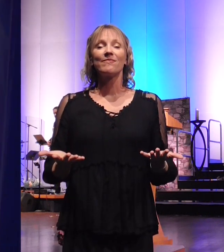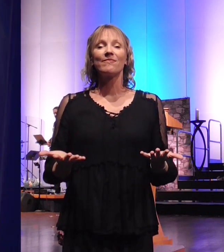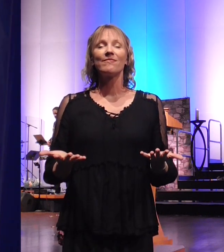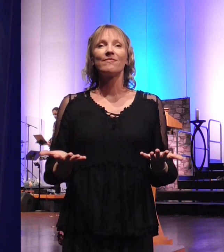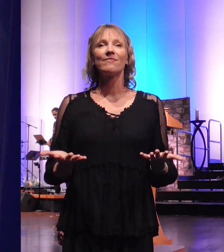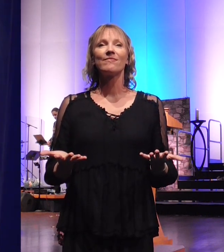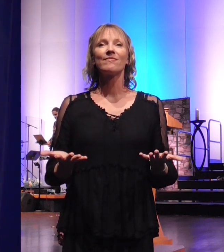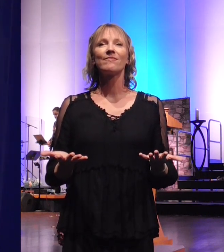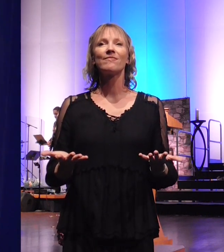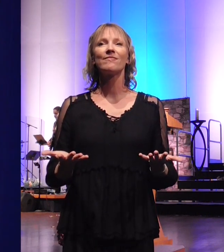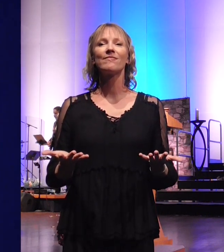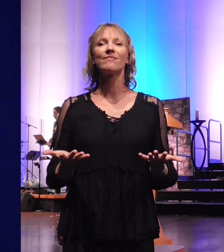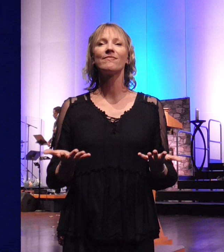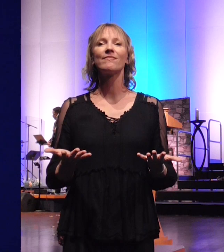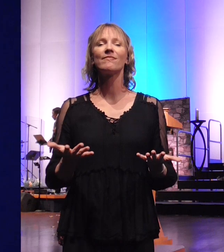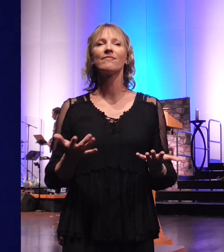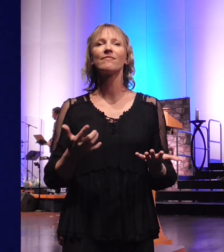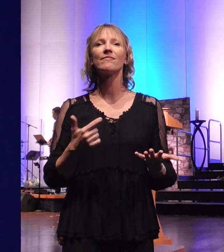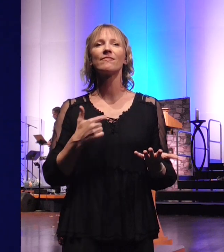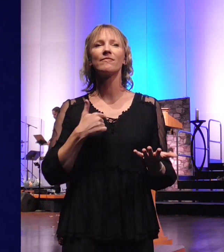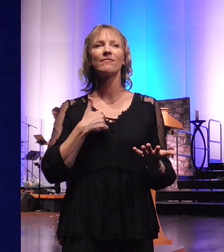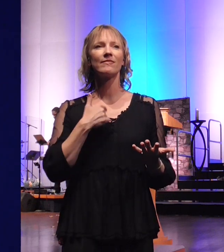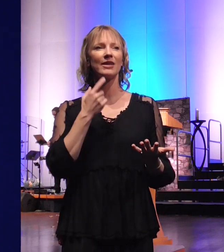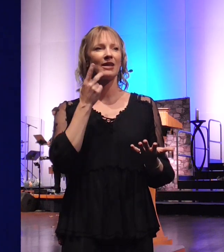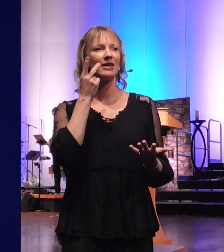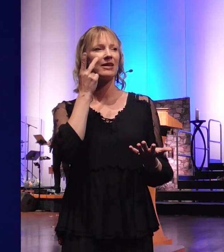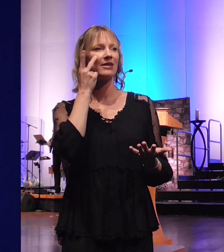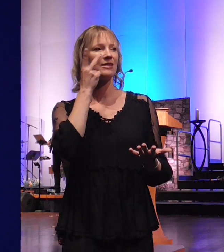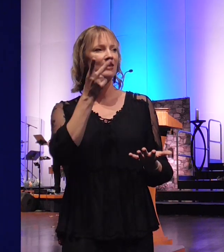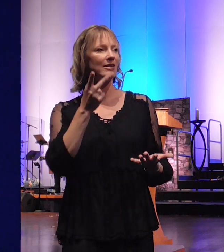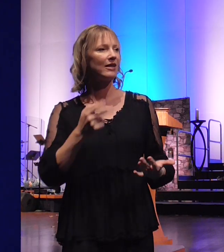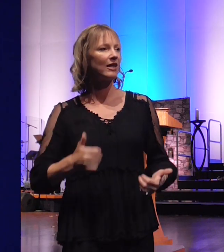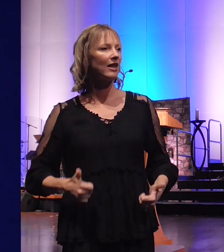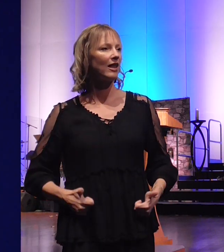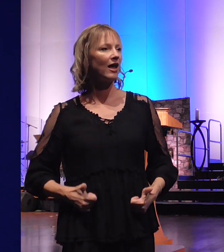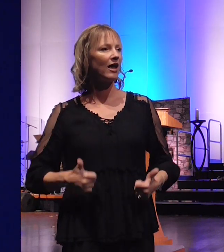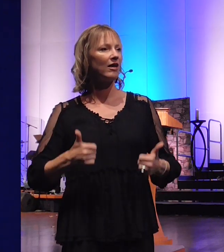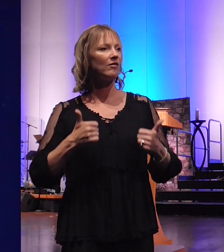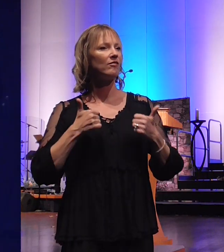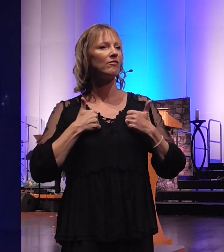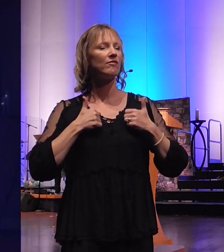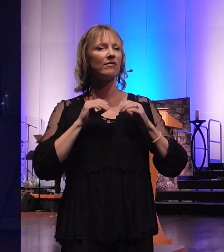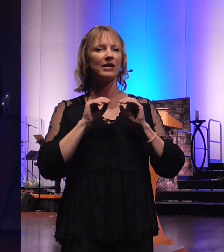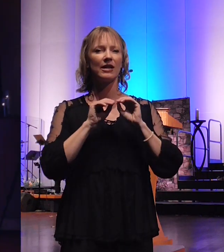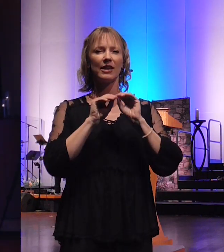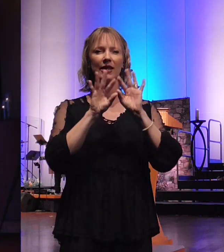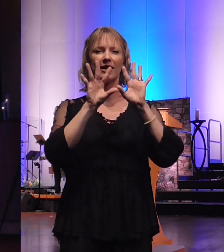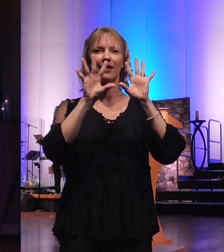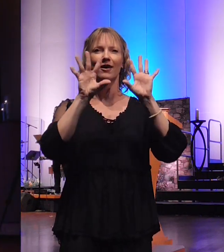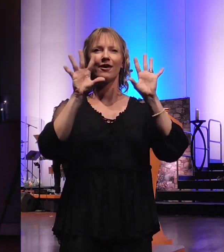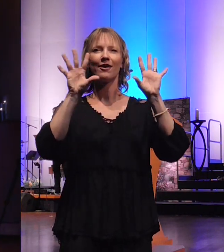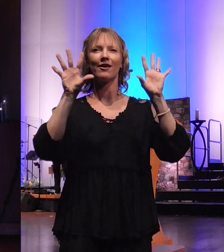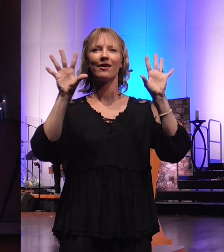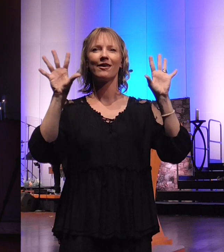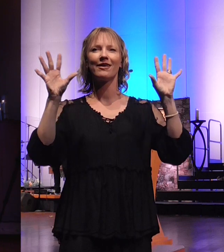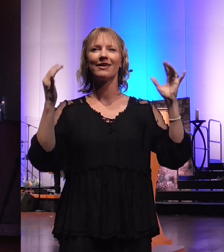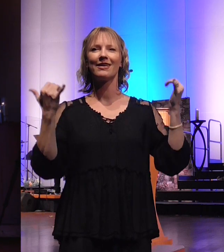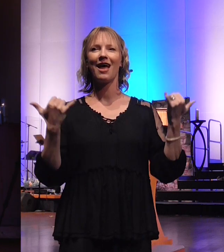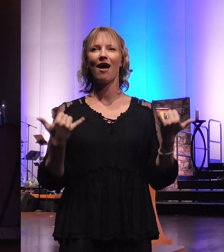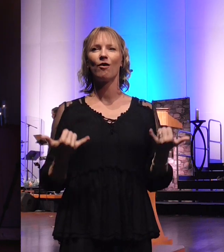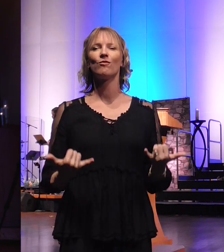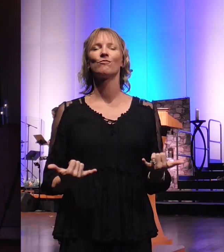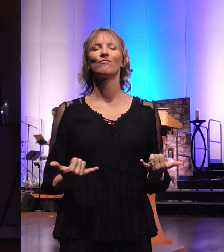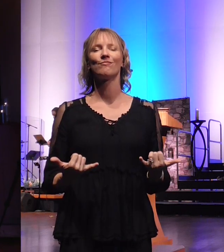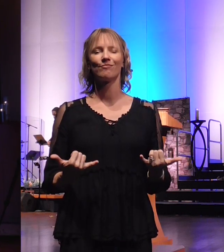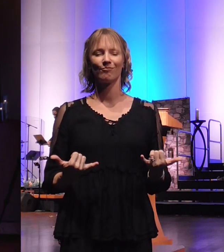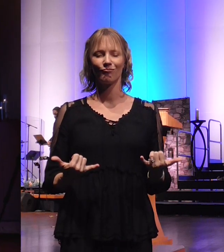and I'm seeing light so clearly